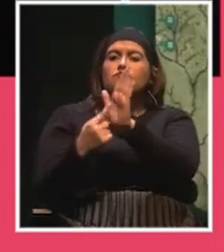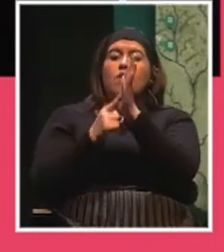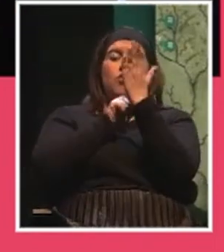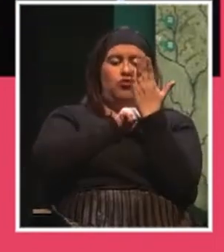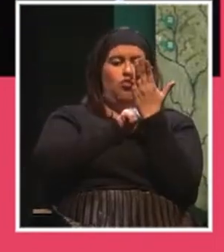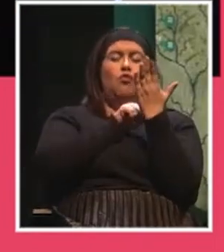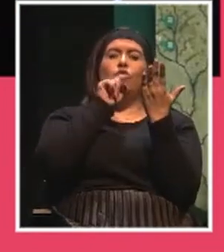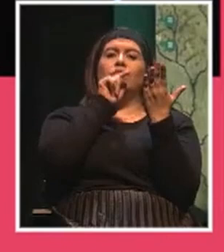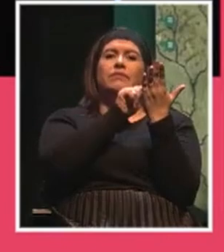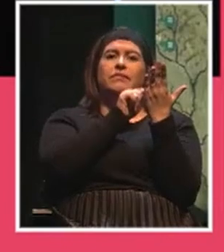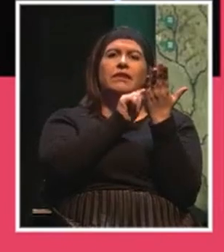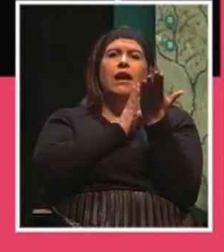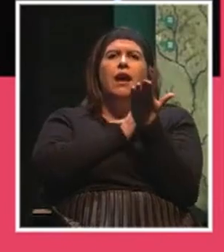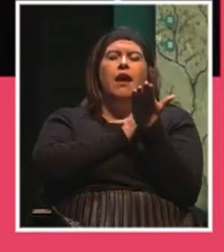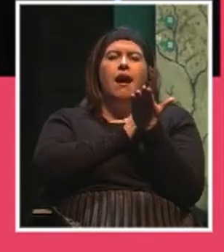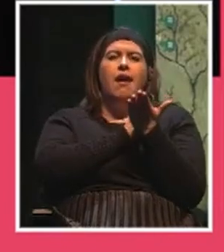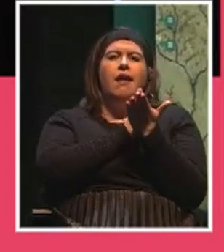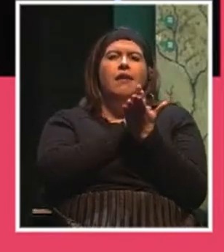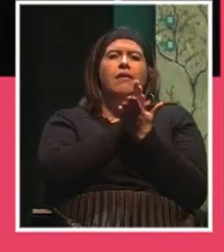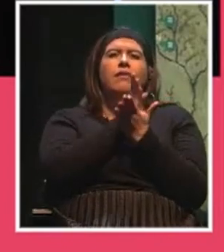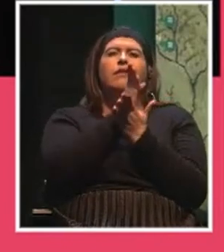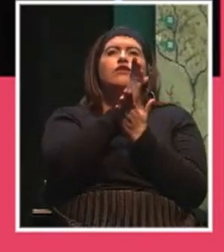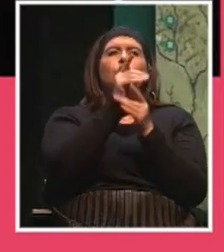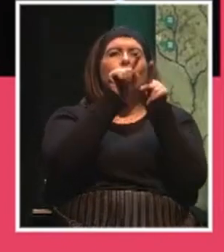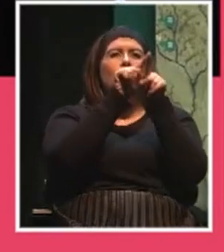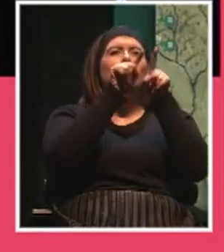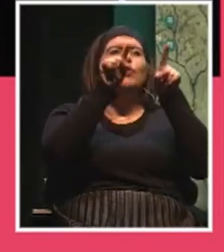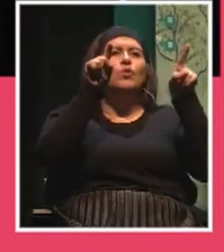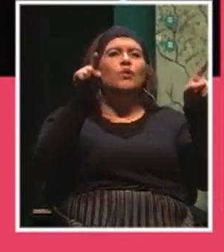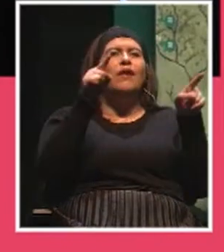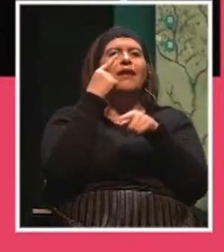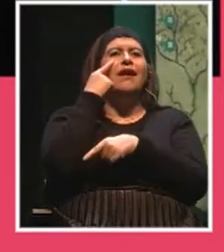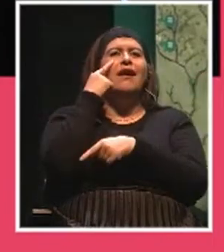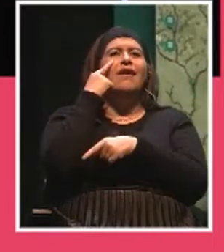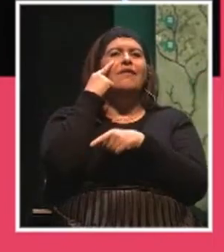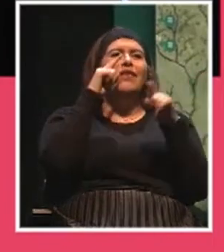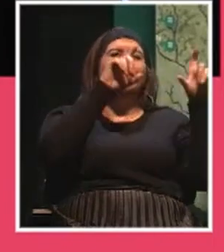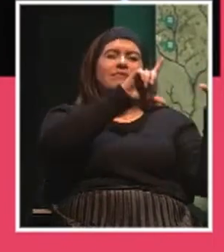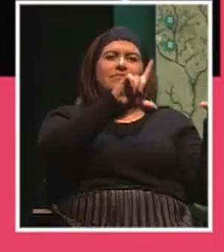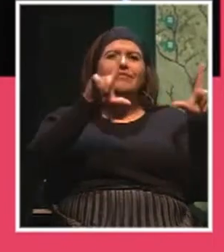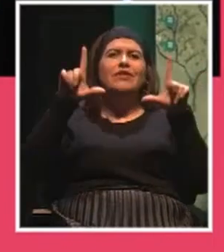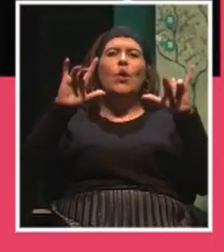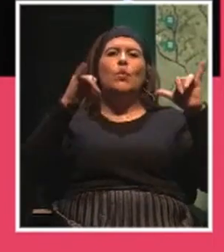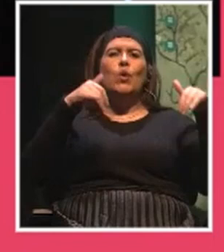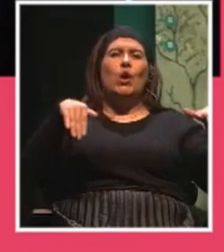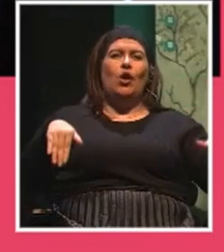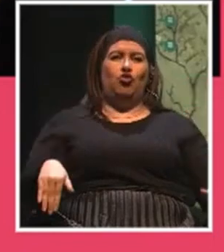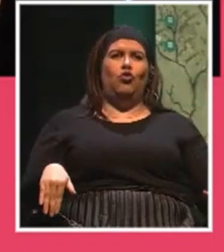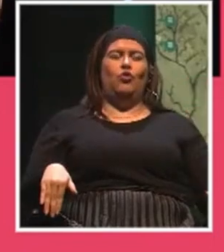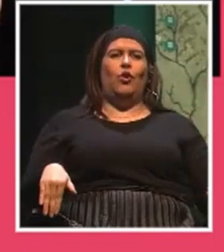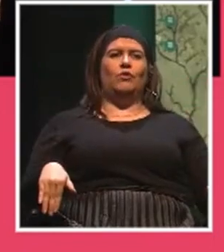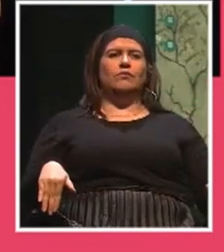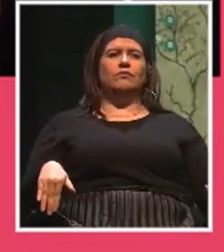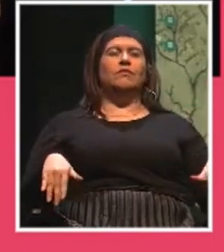very beginnings of what you see in the title sequence of Game of Thrones, with the title going by and